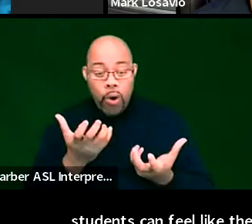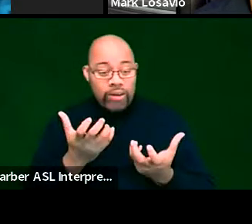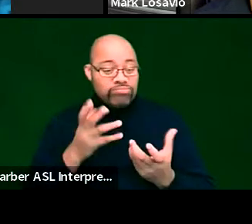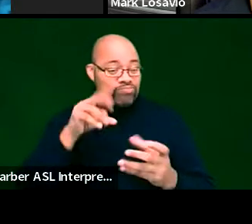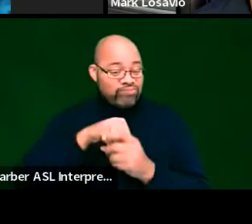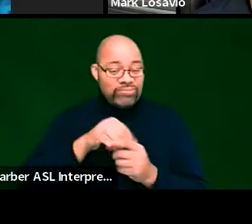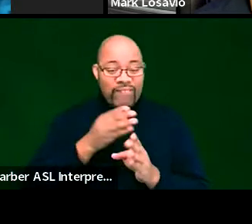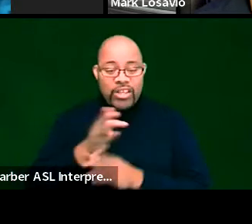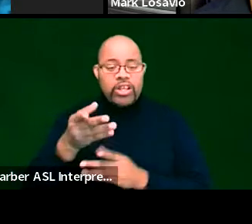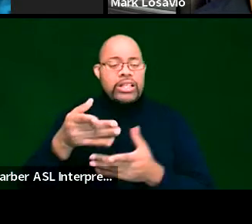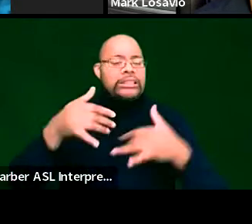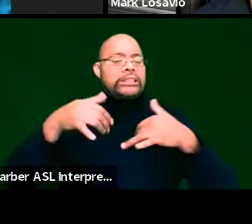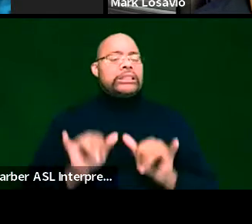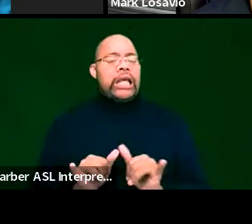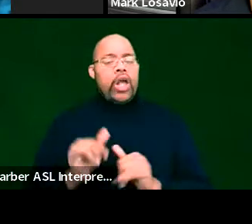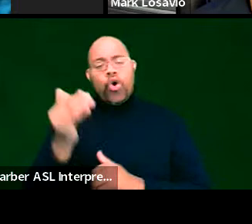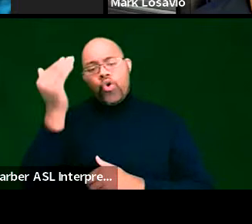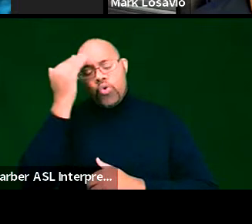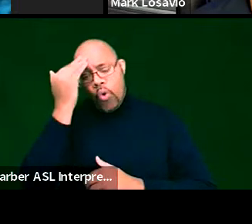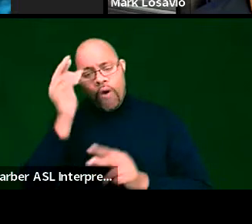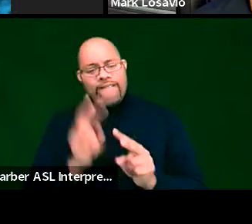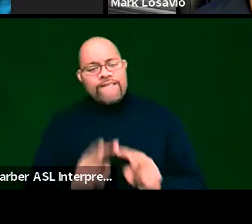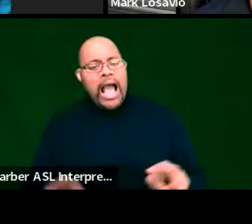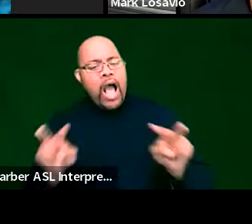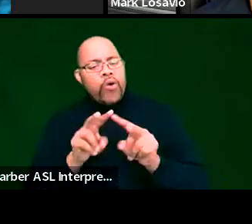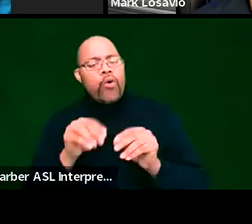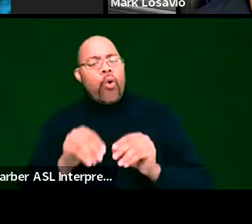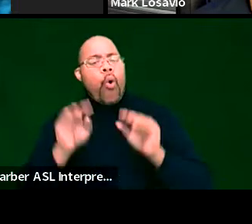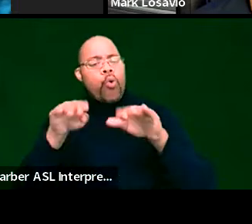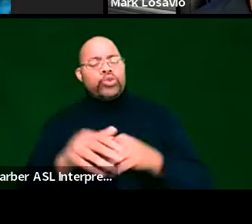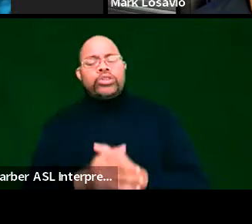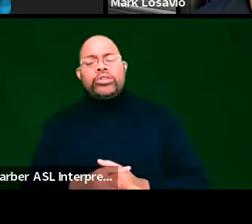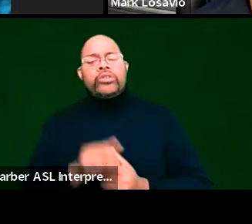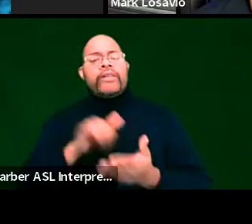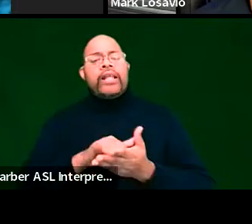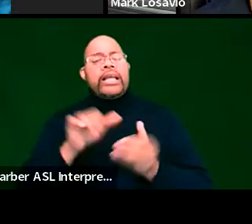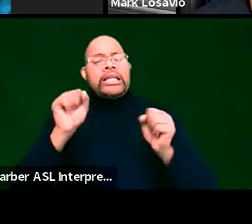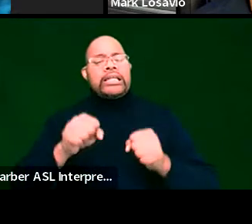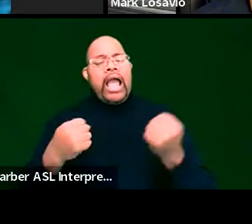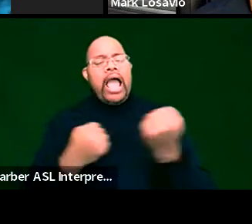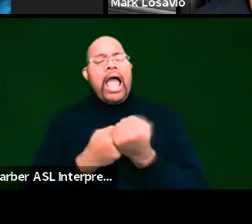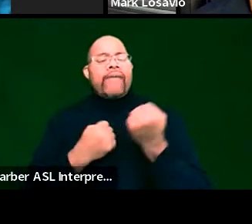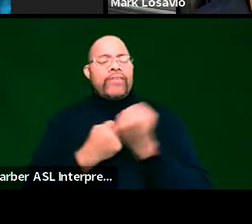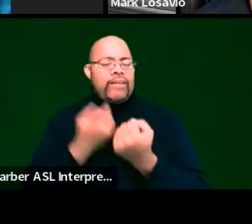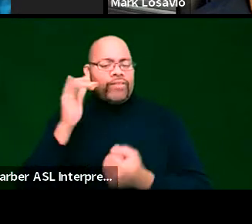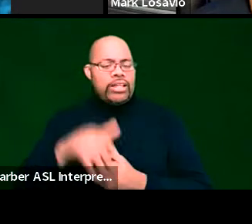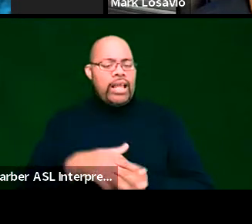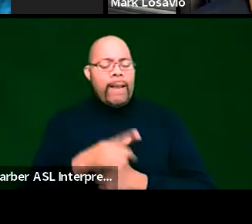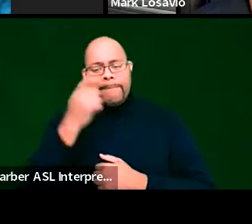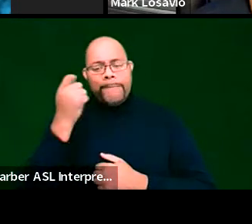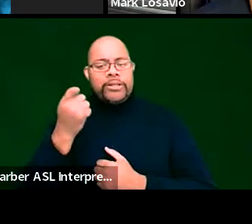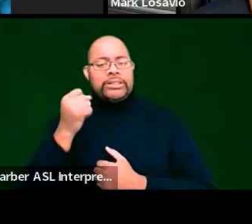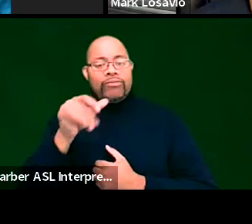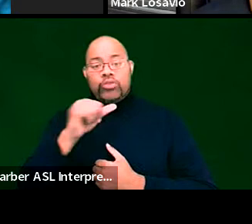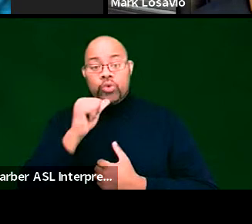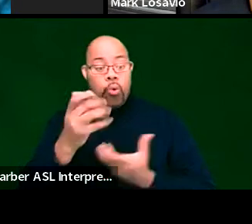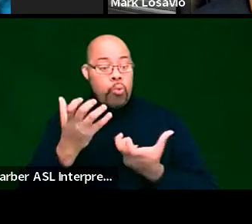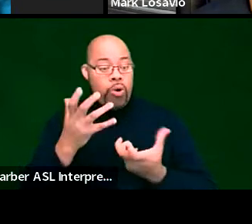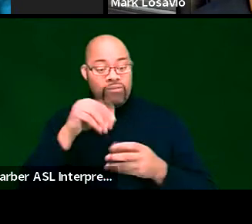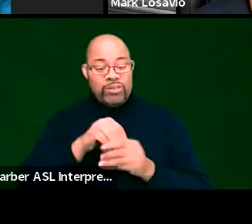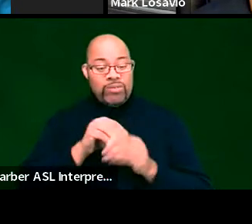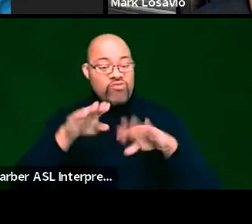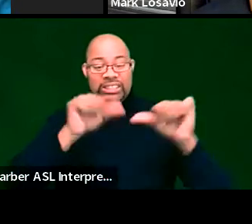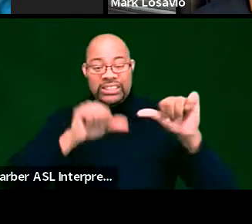the field, they still know the value of the ocean so that they can advocate for it. Because even if you don't want to be a